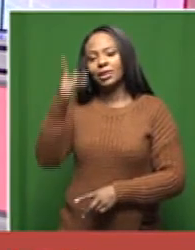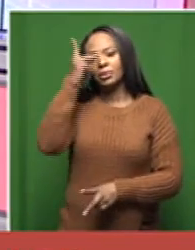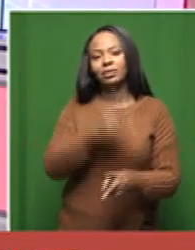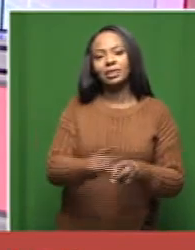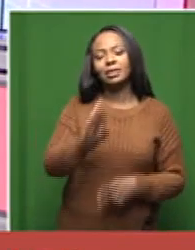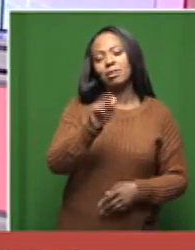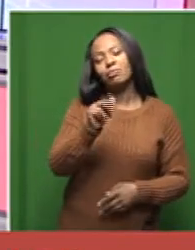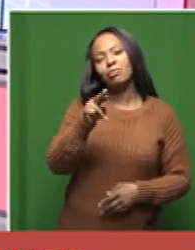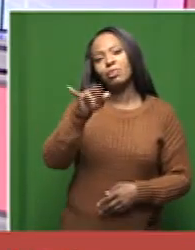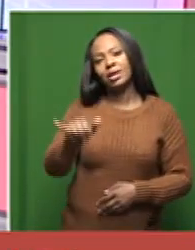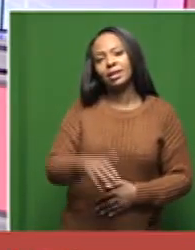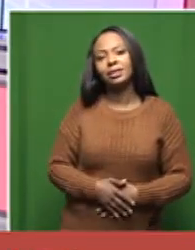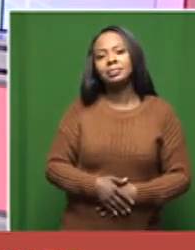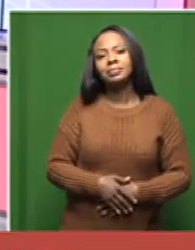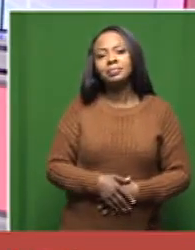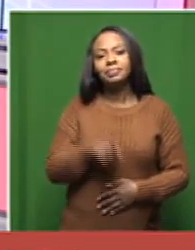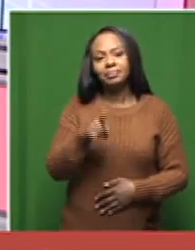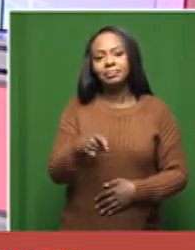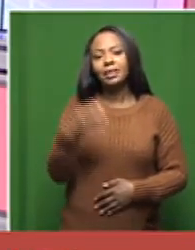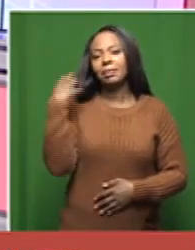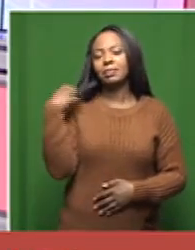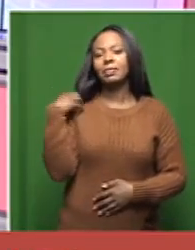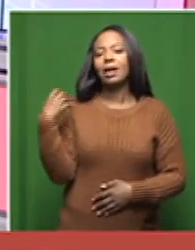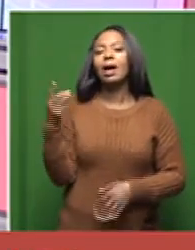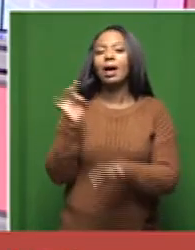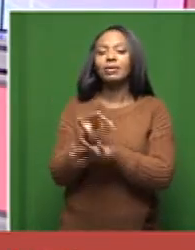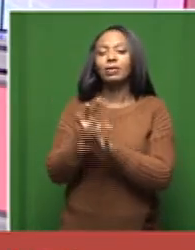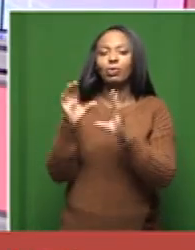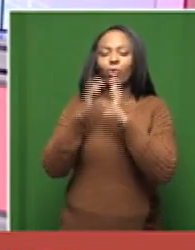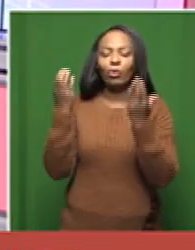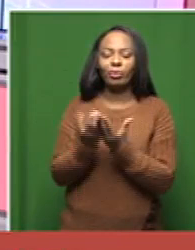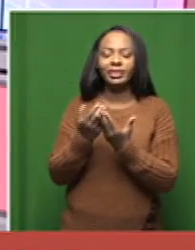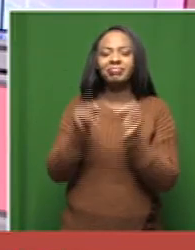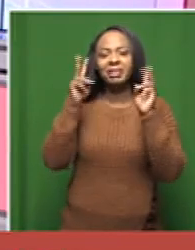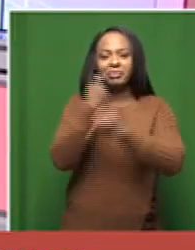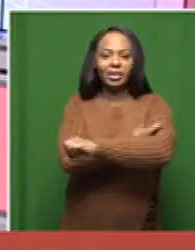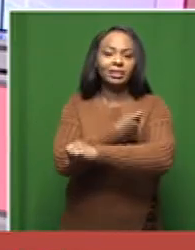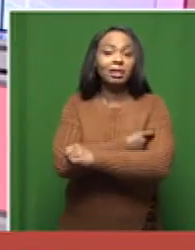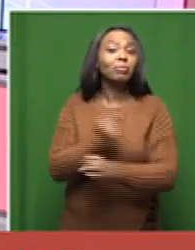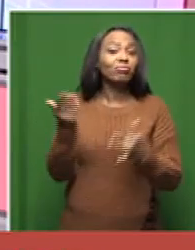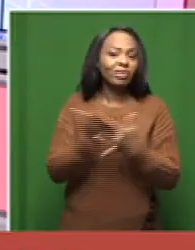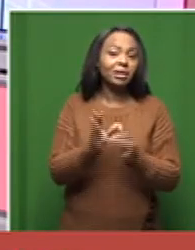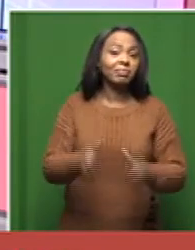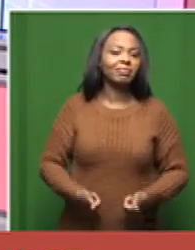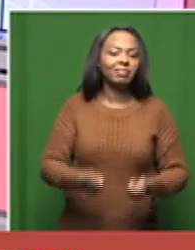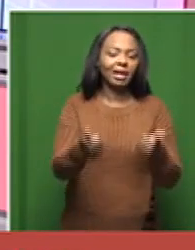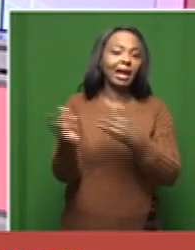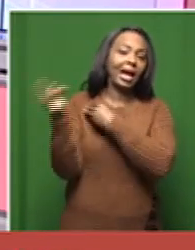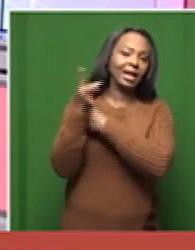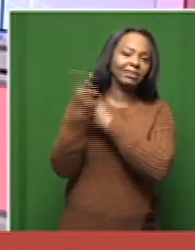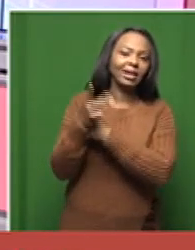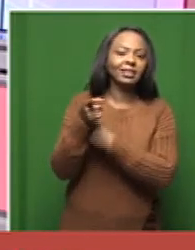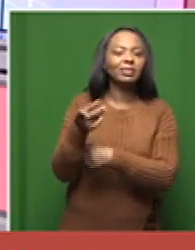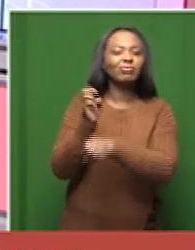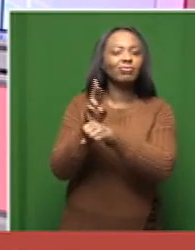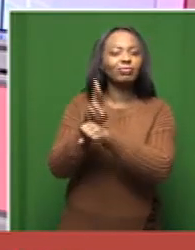Barry Schroep, Chair of the Ministerial Advisory Committee on Vaccines. After the break, we'll be getting some advice on some